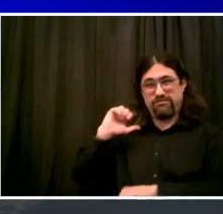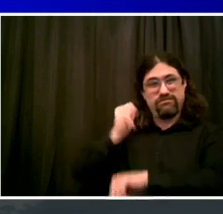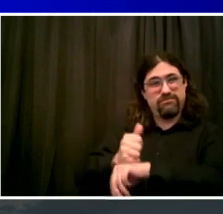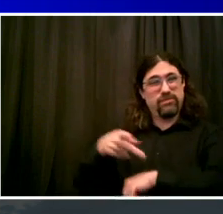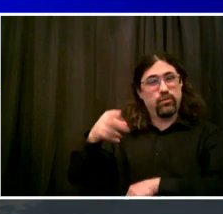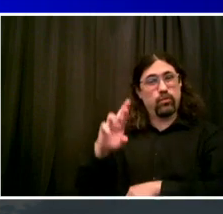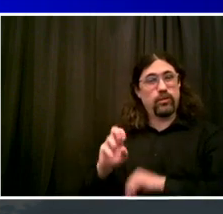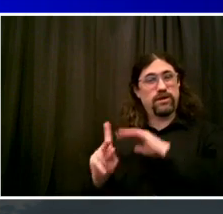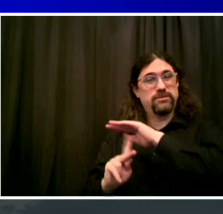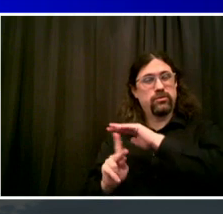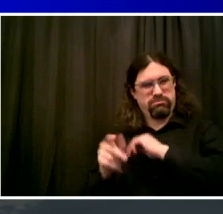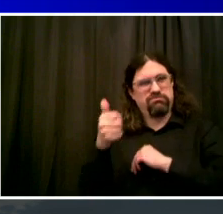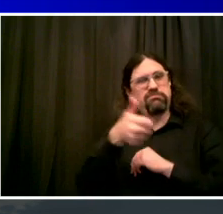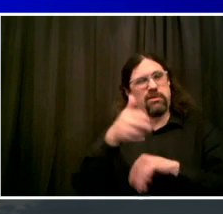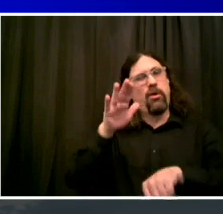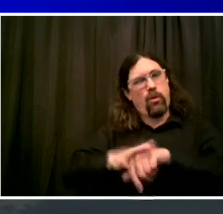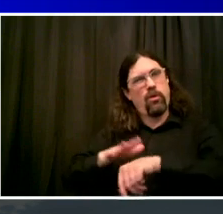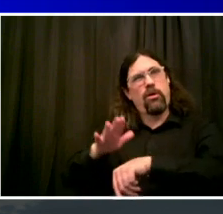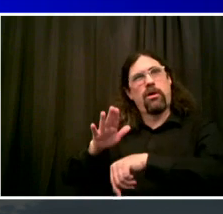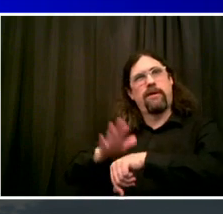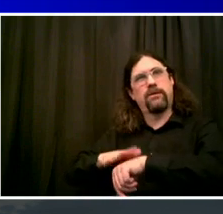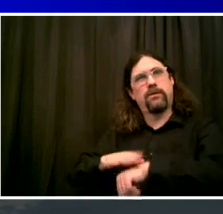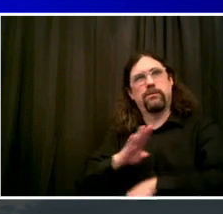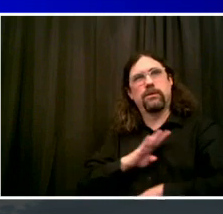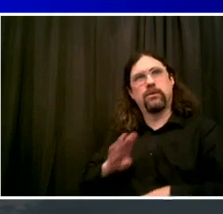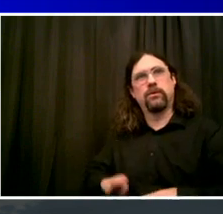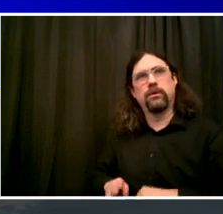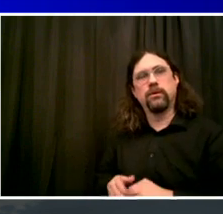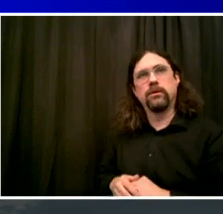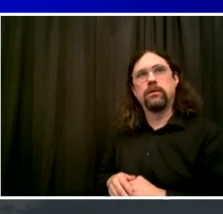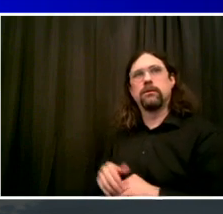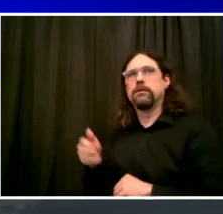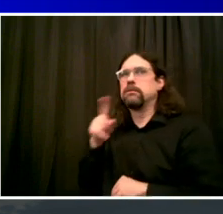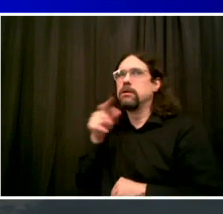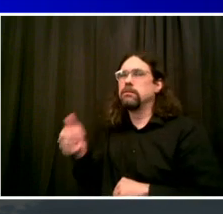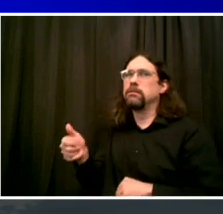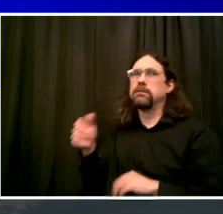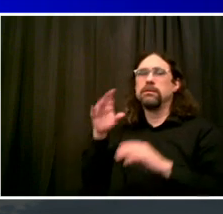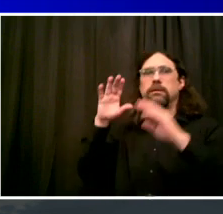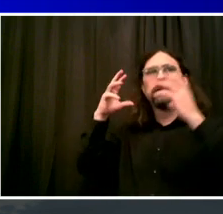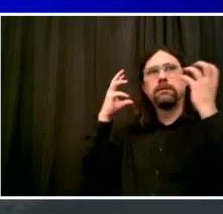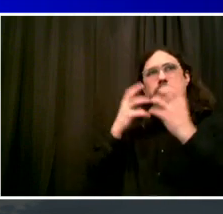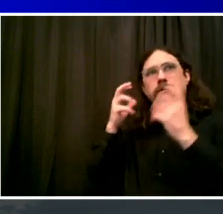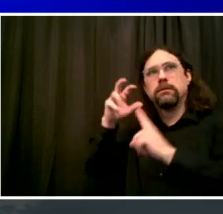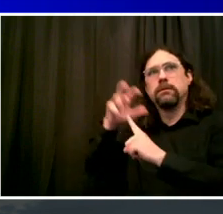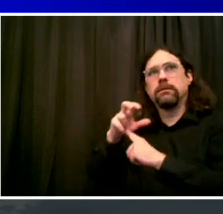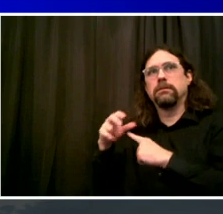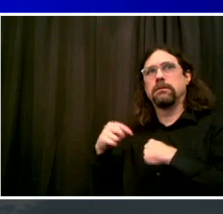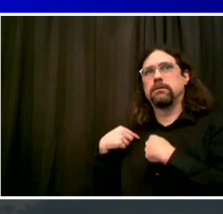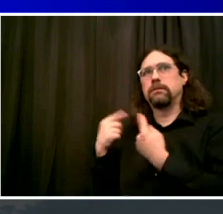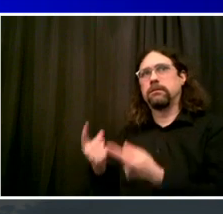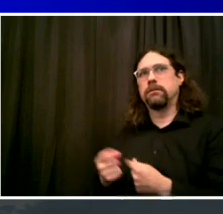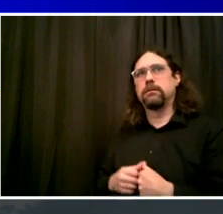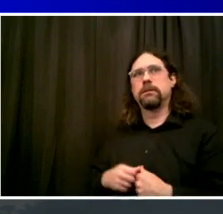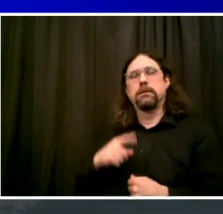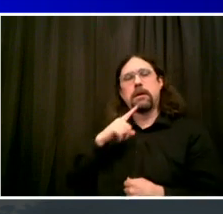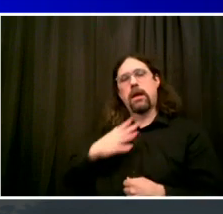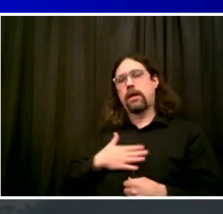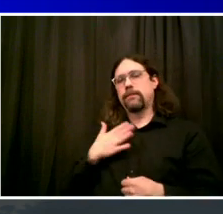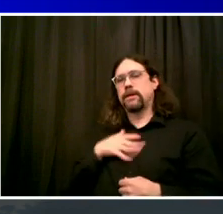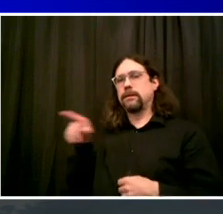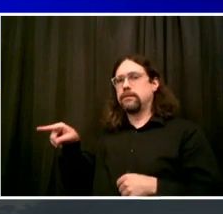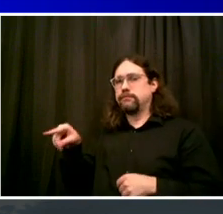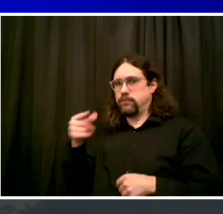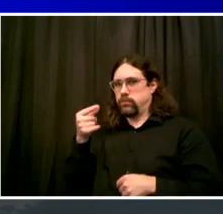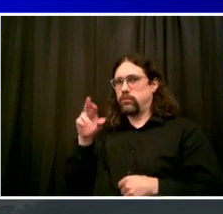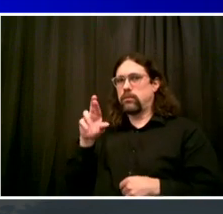So Grace has done so much, and we are so happy she'll be taking on this role. The goal here is clear.